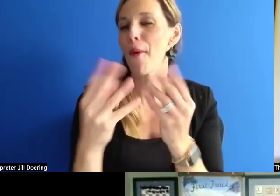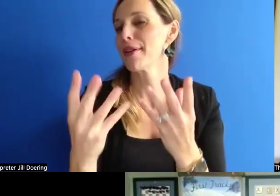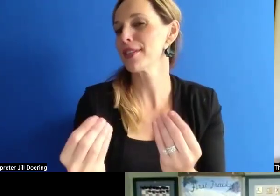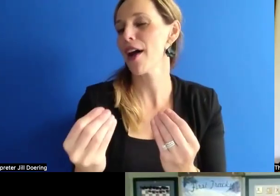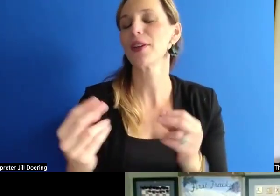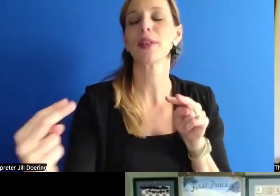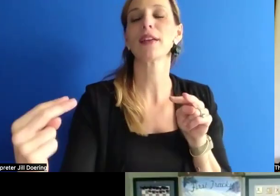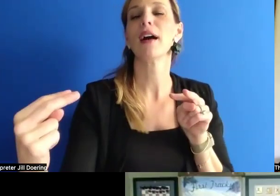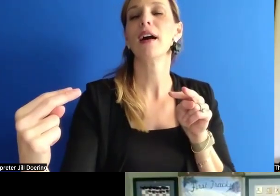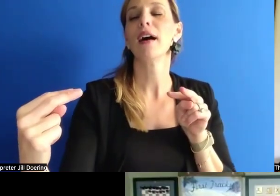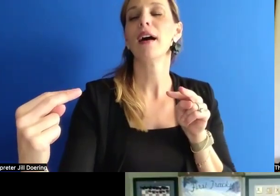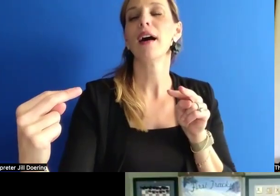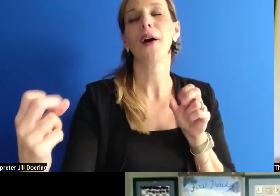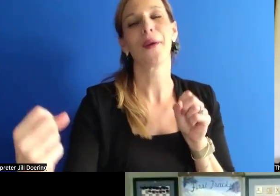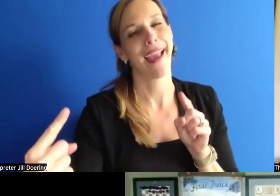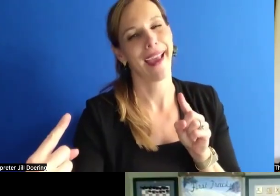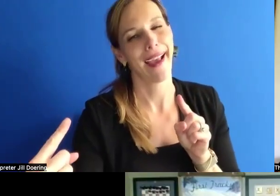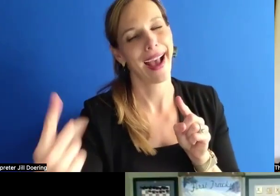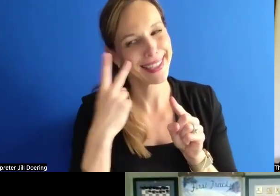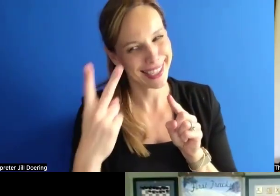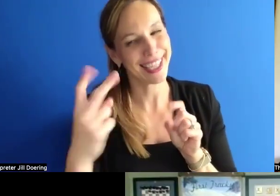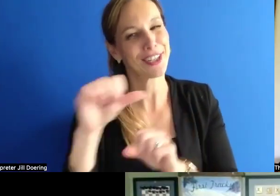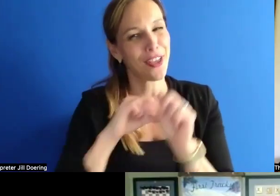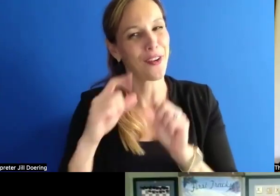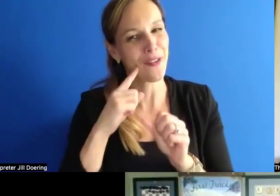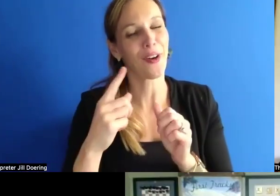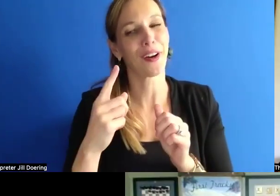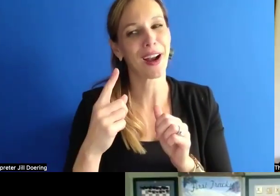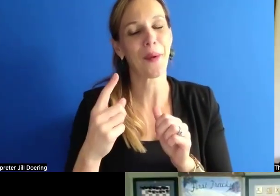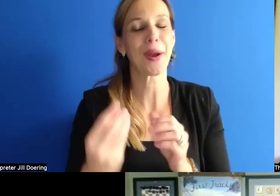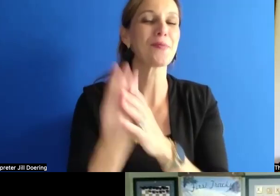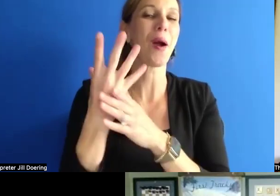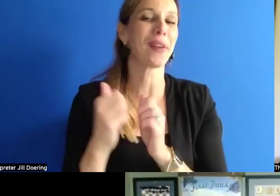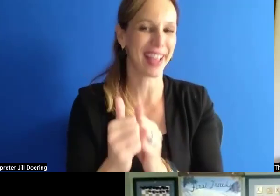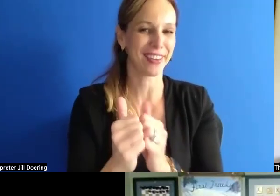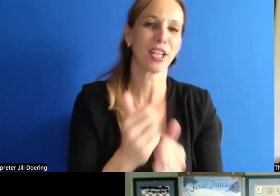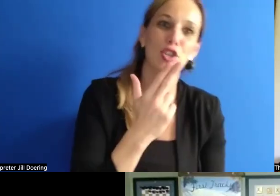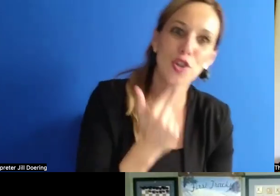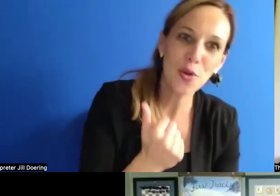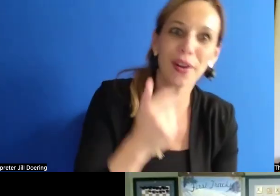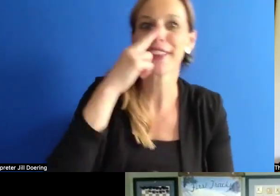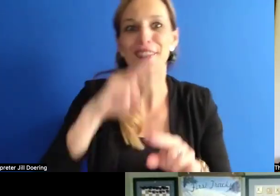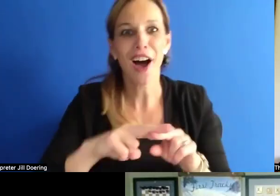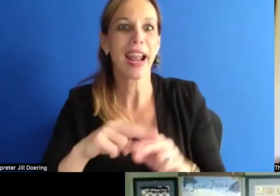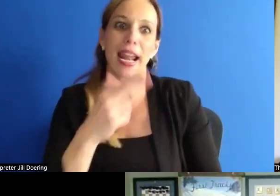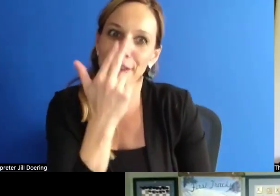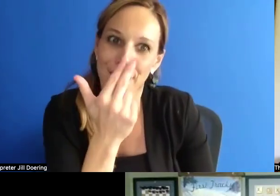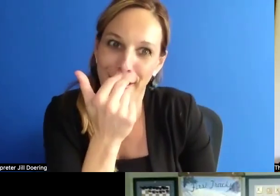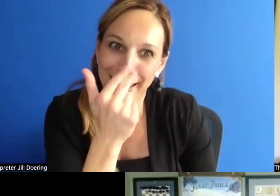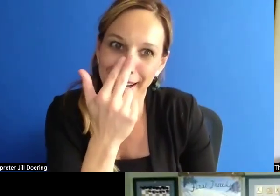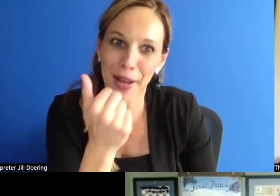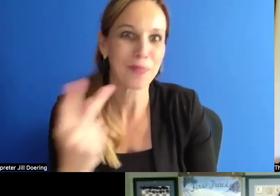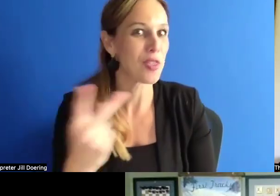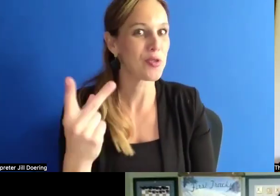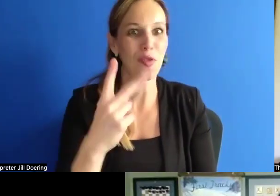what we really are and help each other grow. So it's cute and it's fun and it's funny. I think it's really funny because